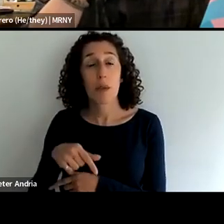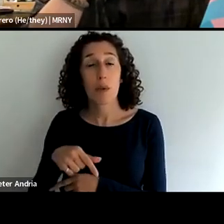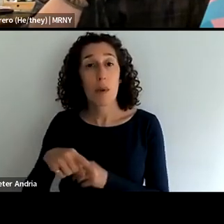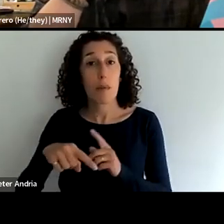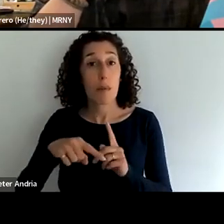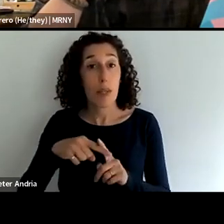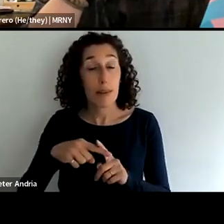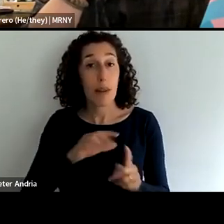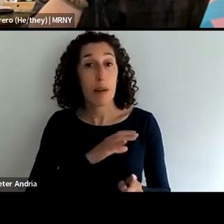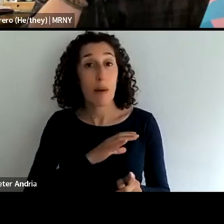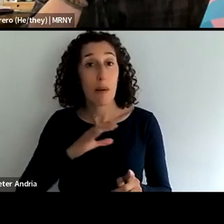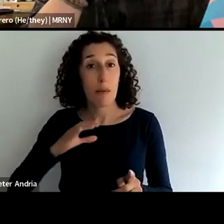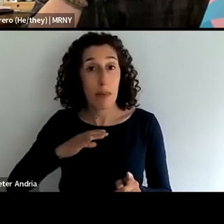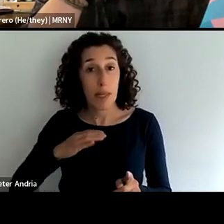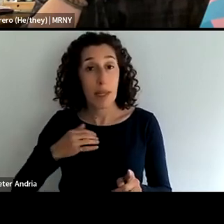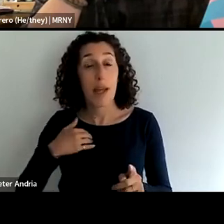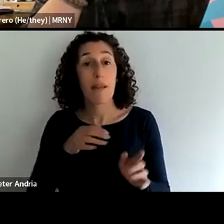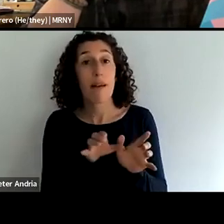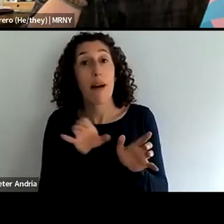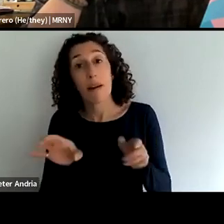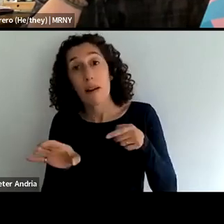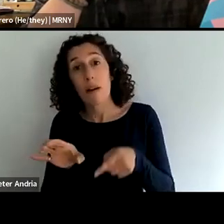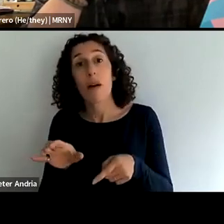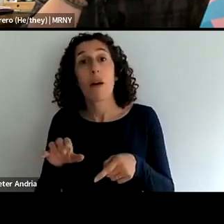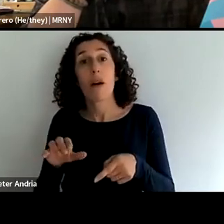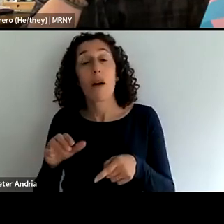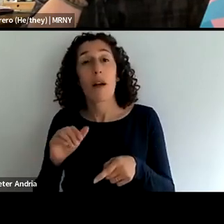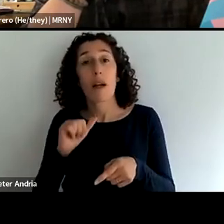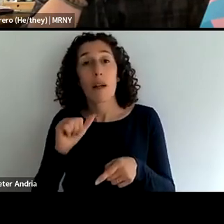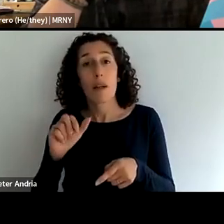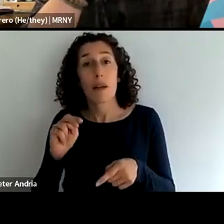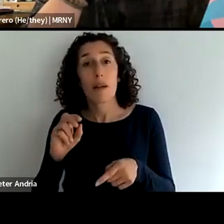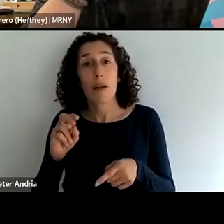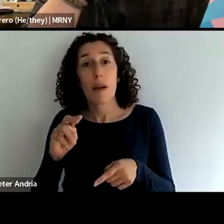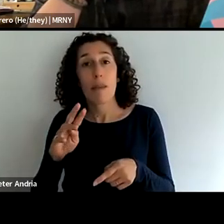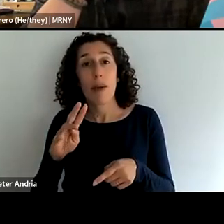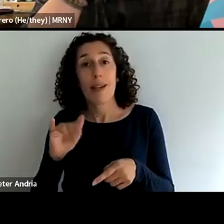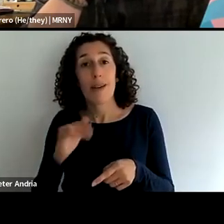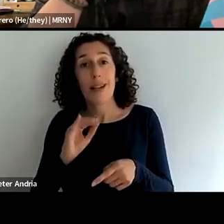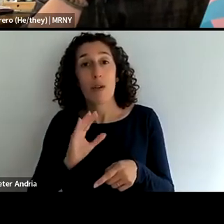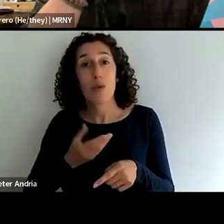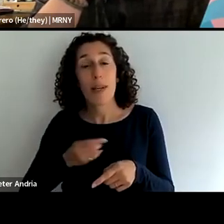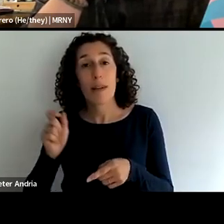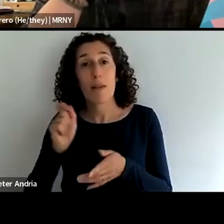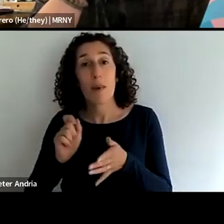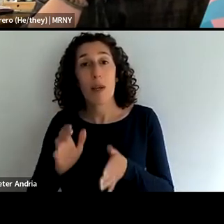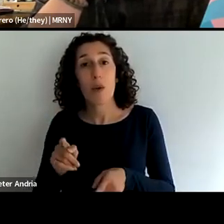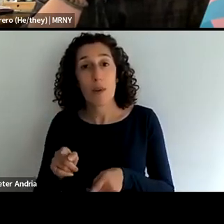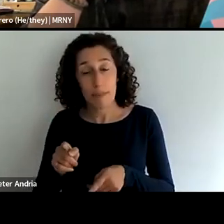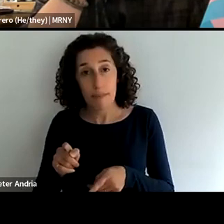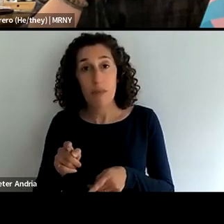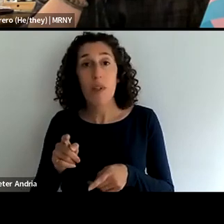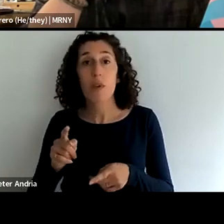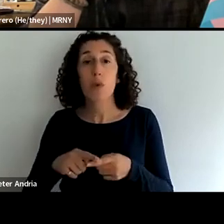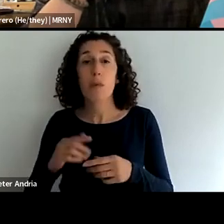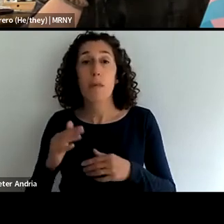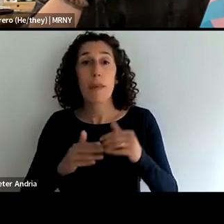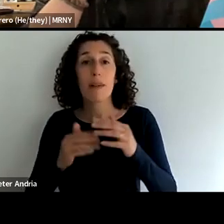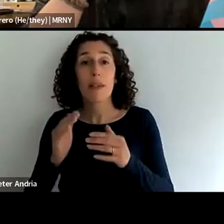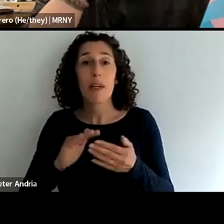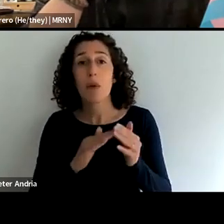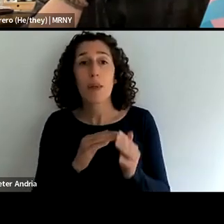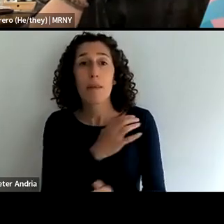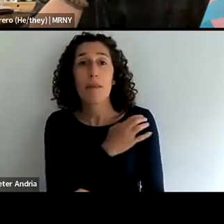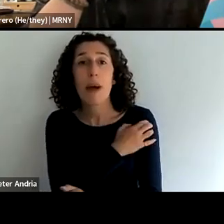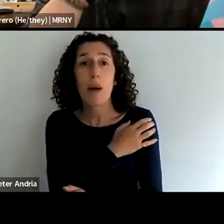for trans and non-binary writers, which is exciting because, again, this is about building institutional power. Storytelling is so